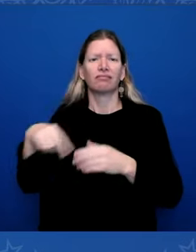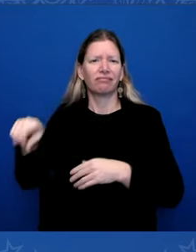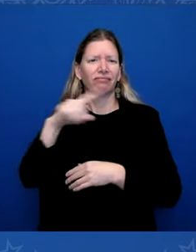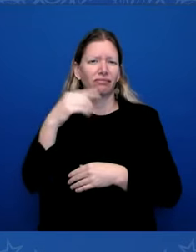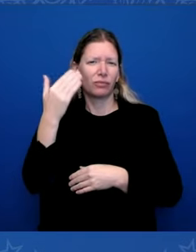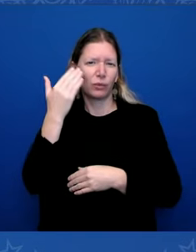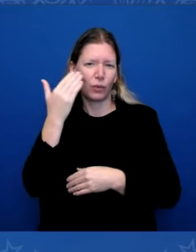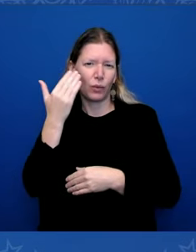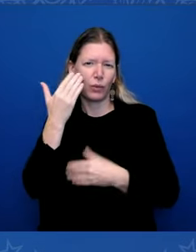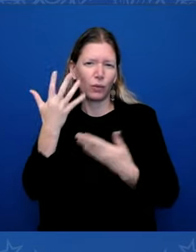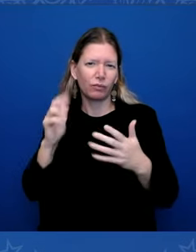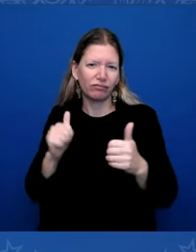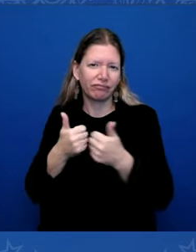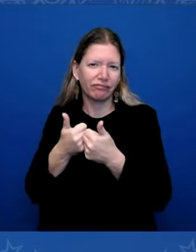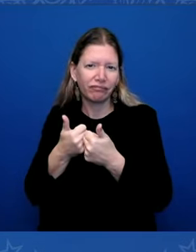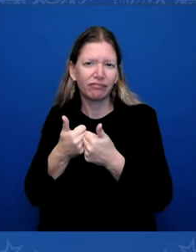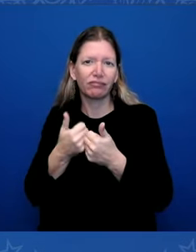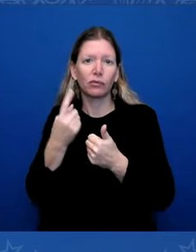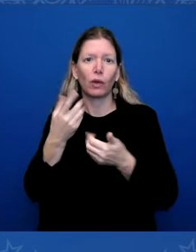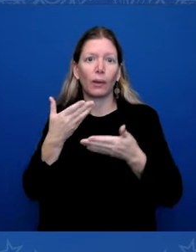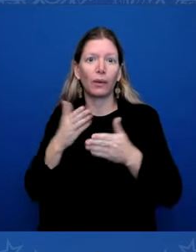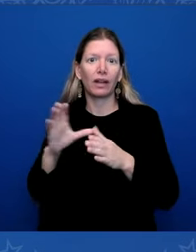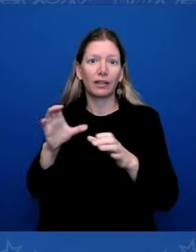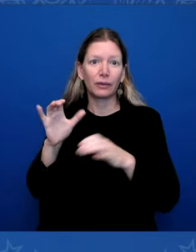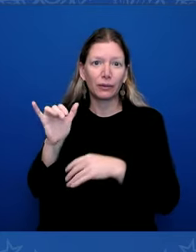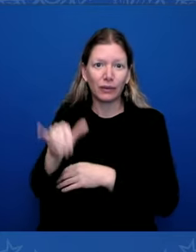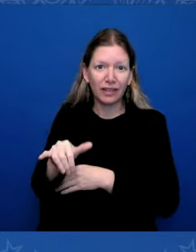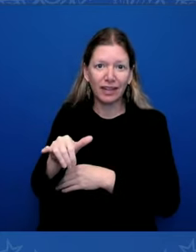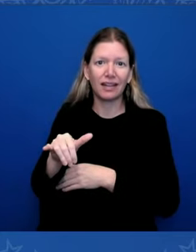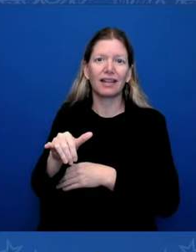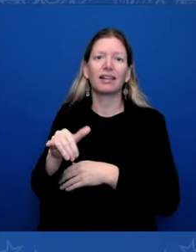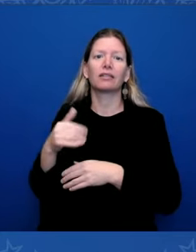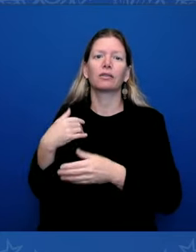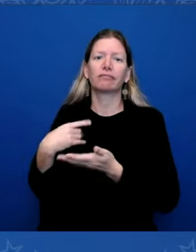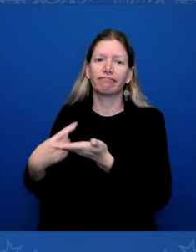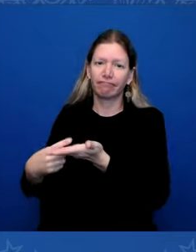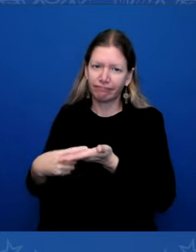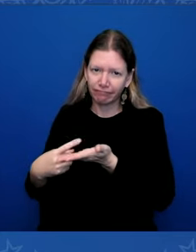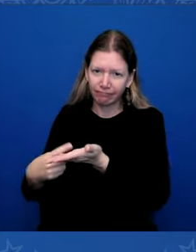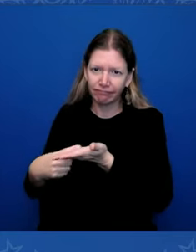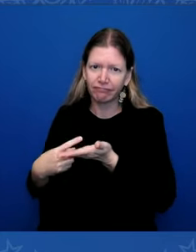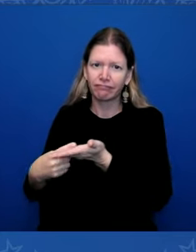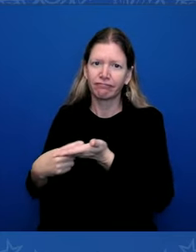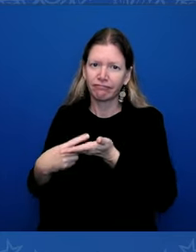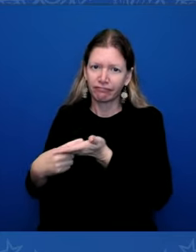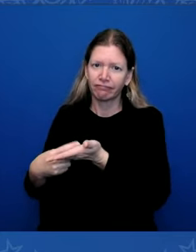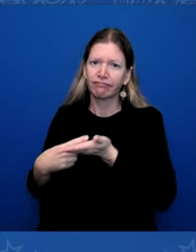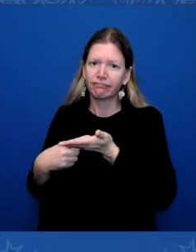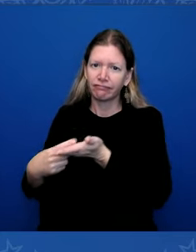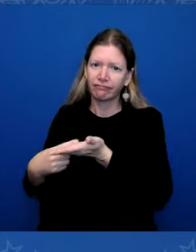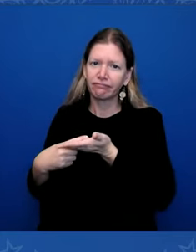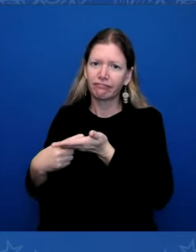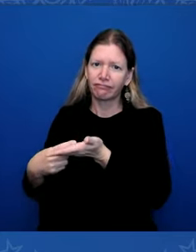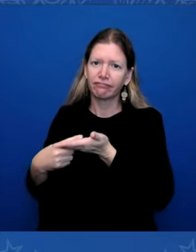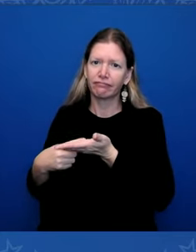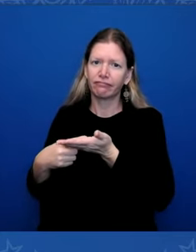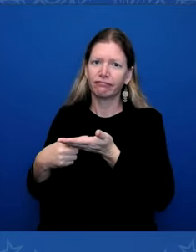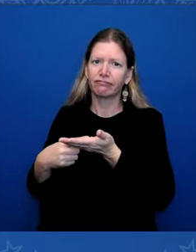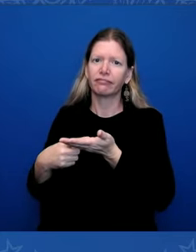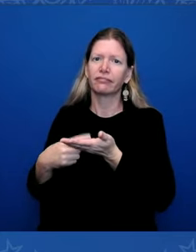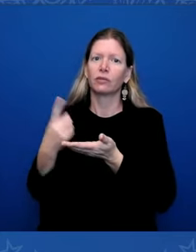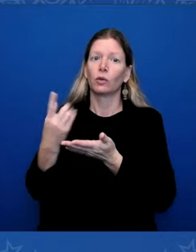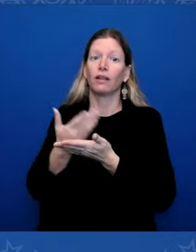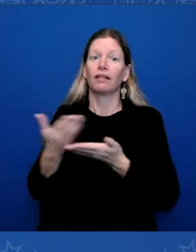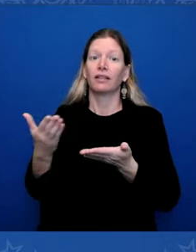we are talking about the same things. And I think that one of the things we've done, I've tried to